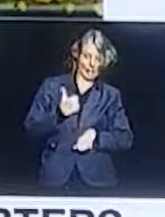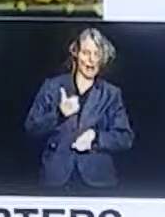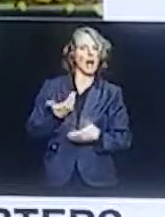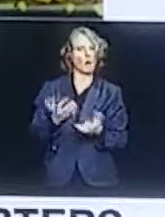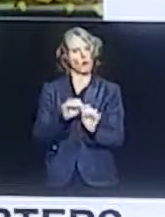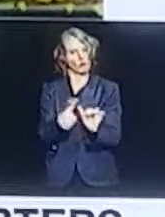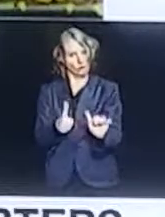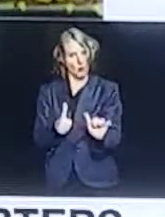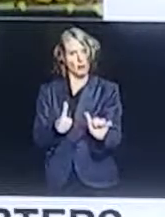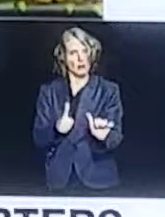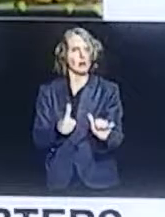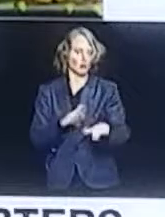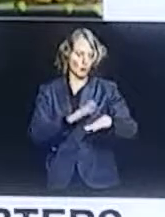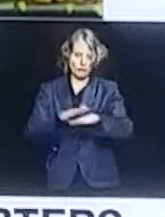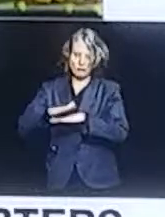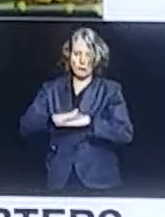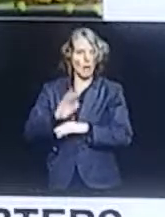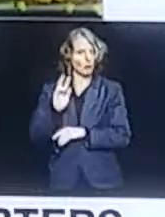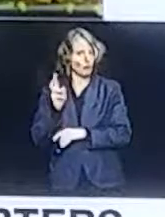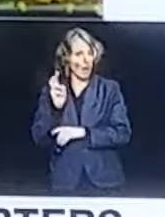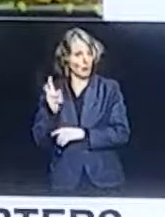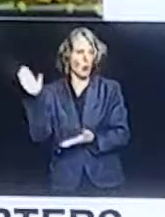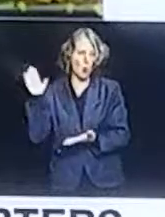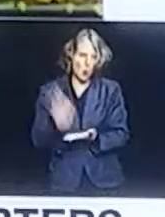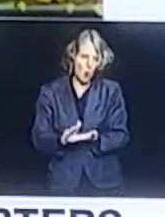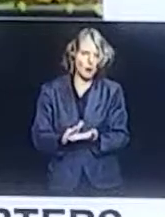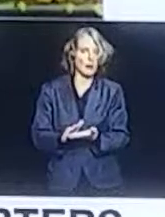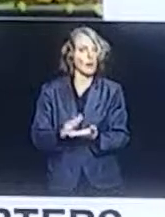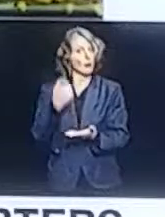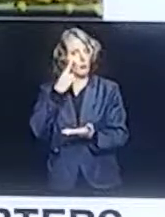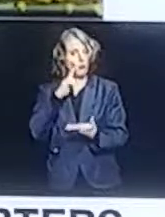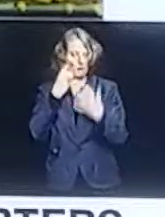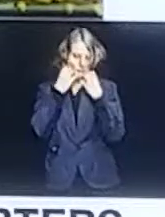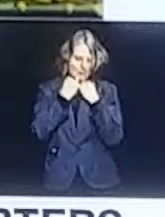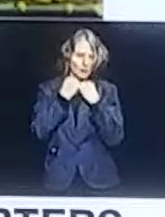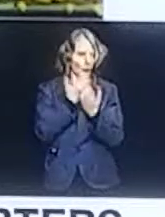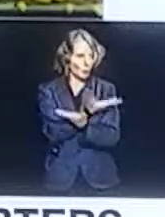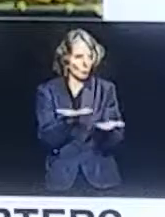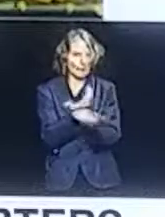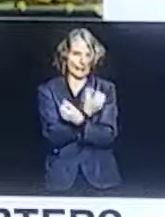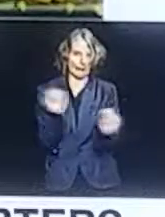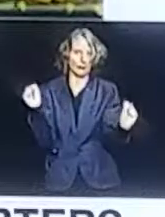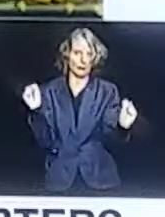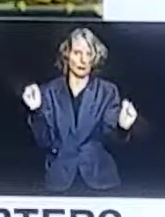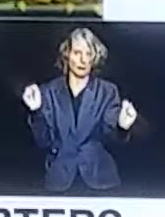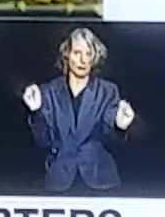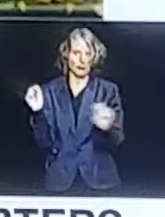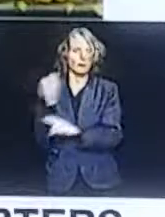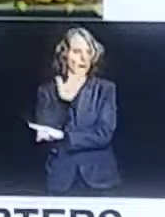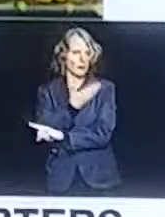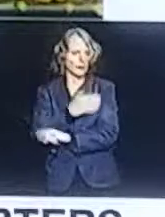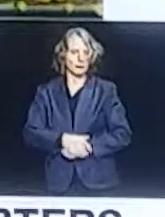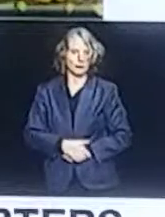We're going to continue to work to make sure we're keeping Canadians safe with whatever measures necessary. Thanks,